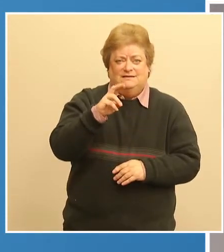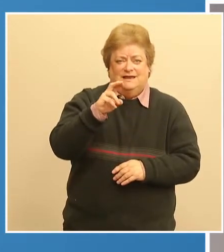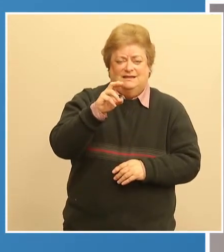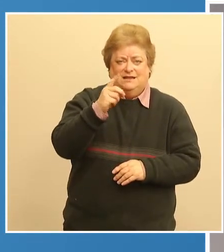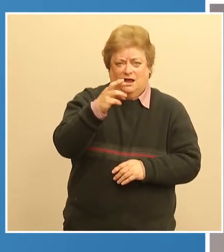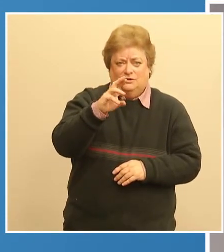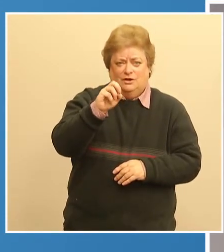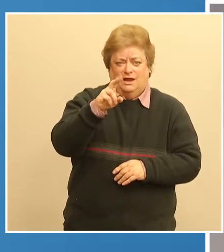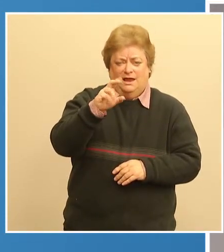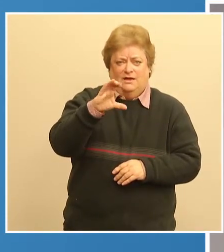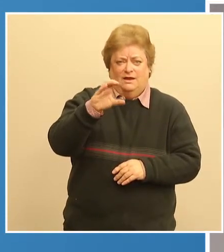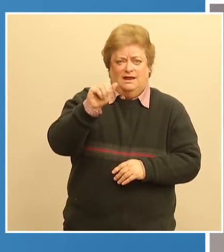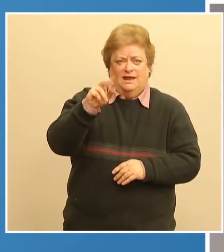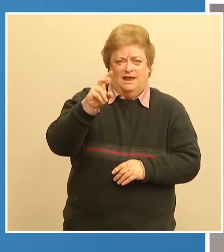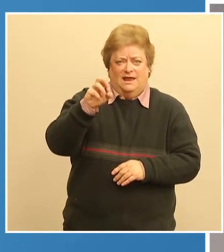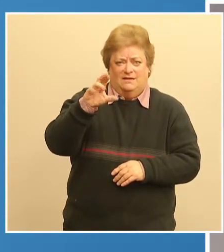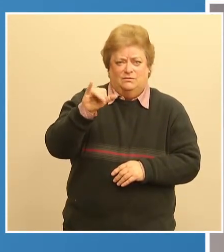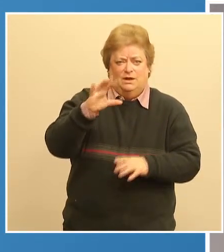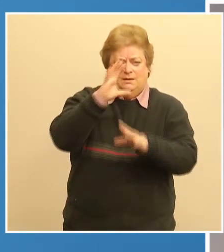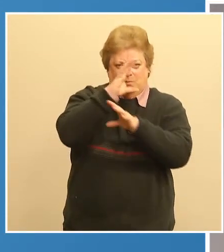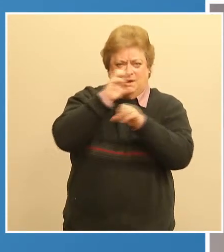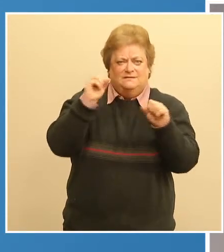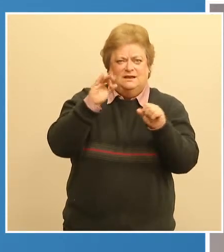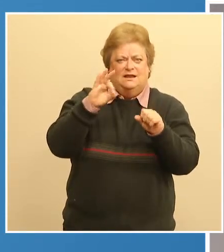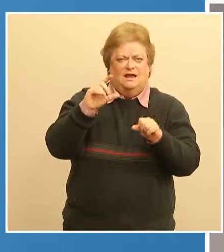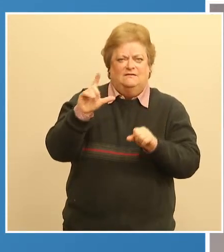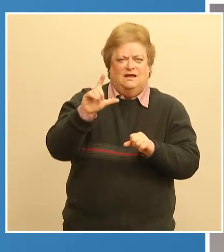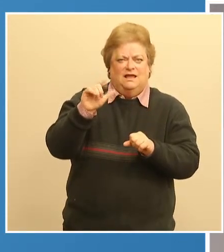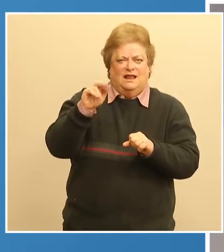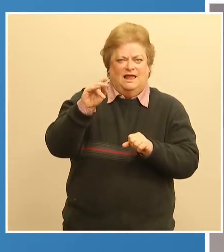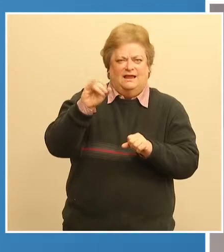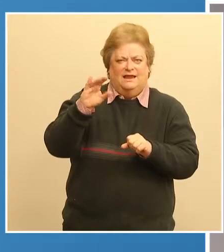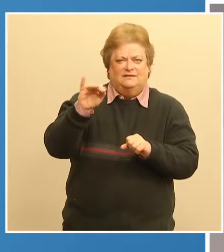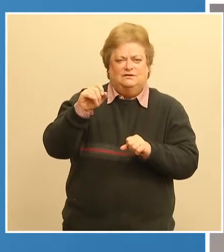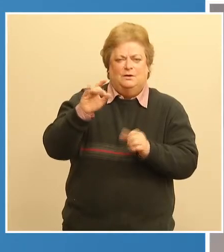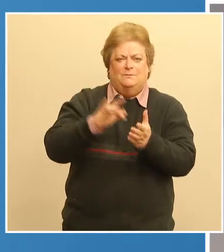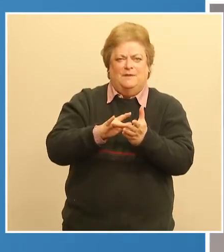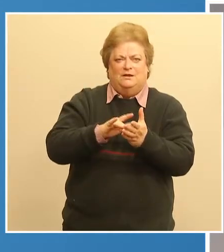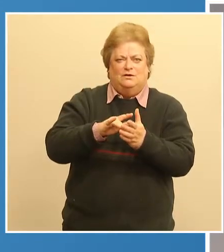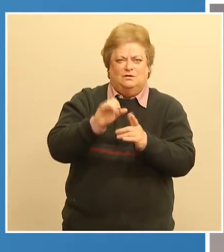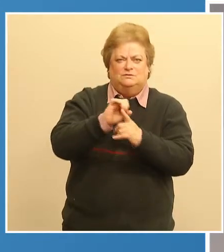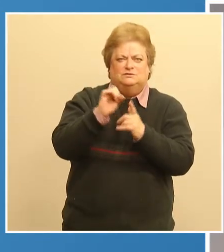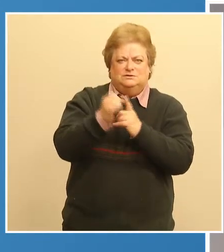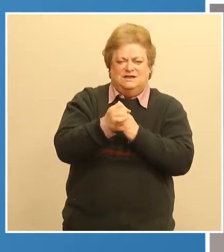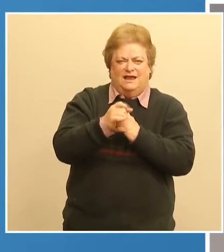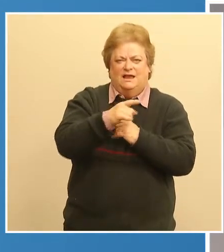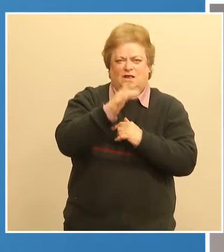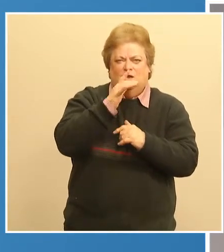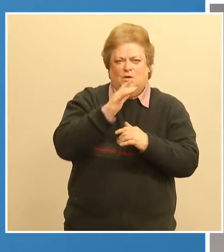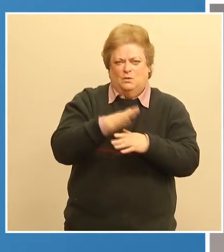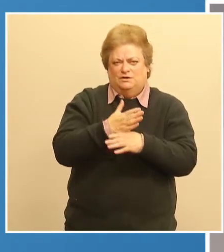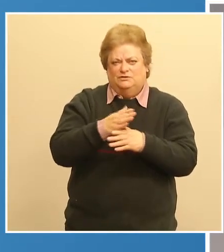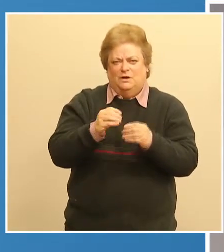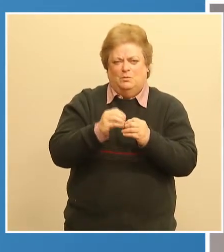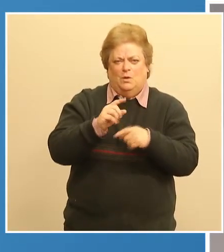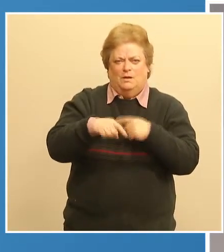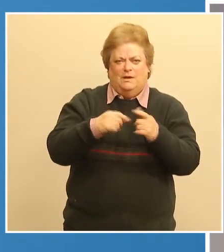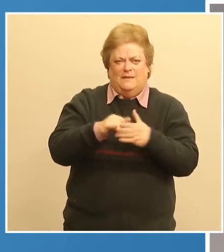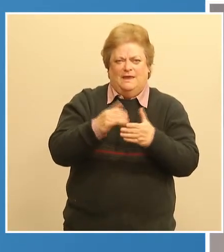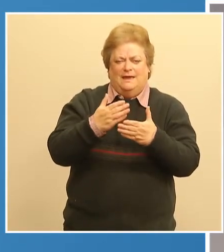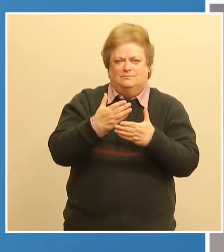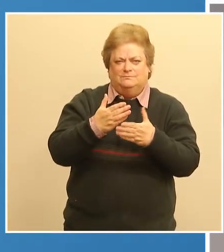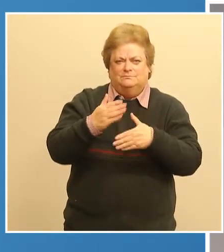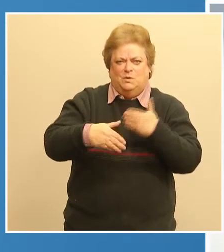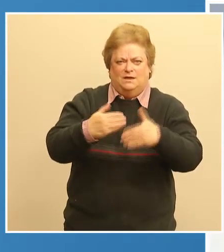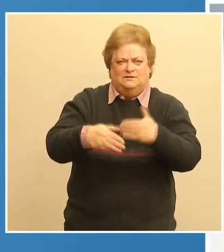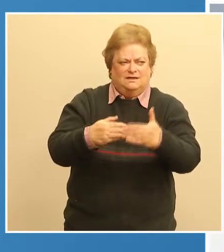Eric Avery, who is the president of Lancaster Medical Society, and he's going to share more about this process. Welcome,